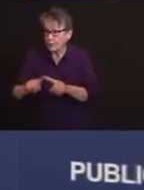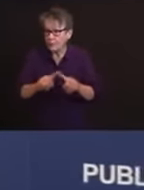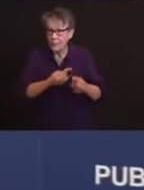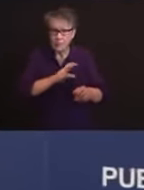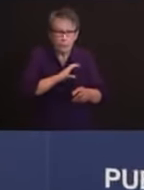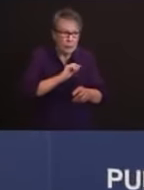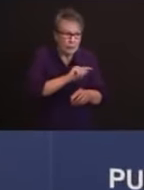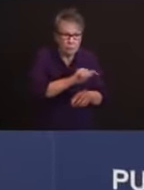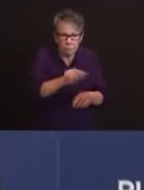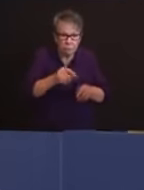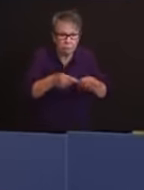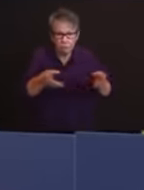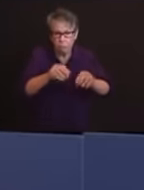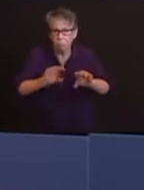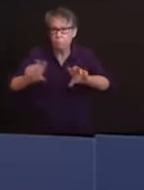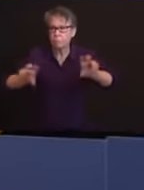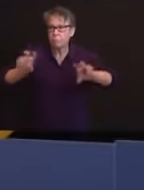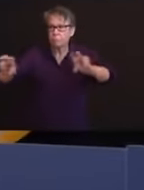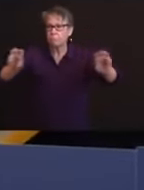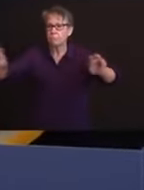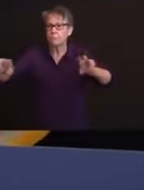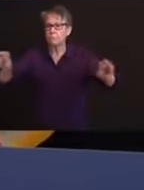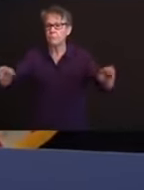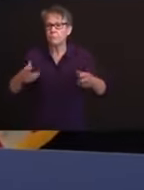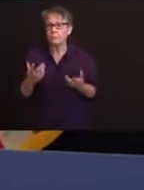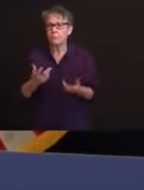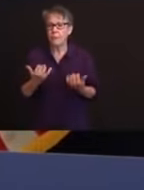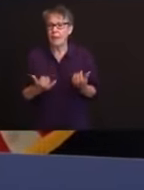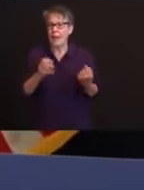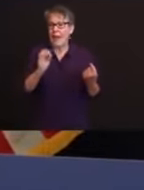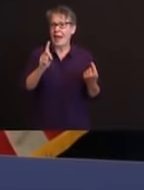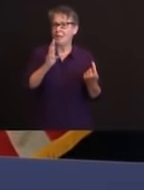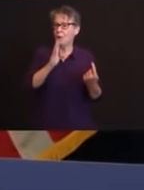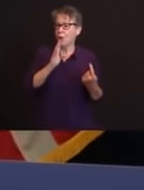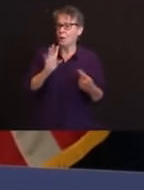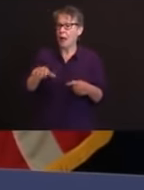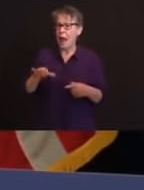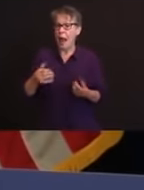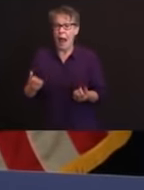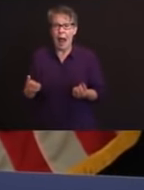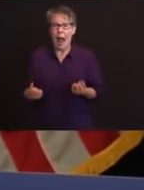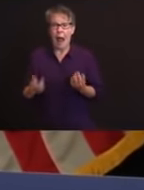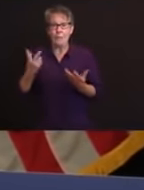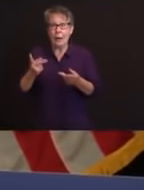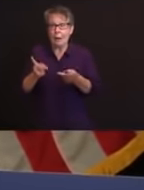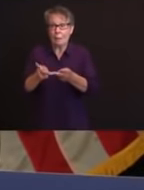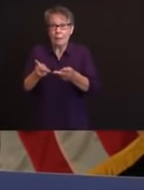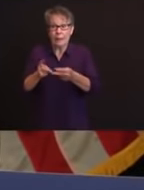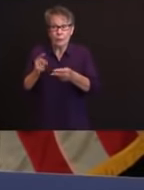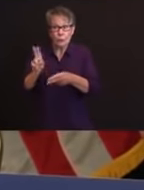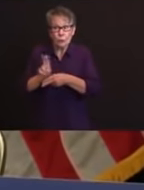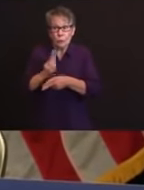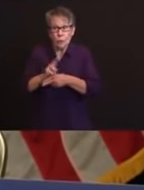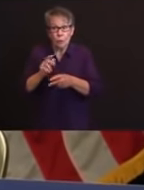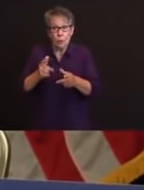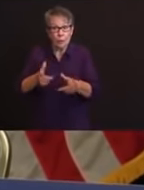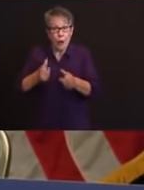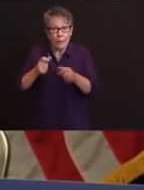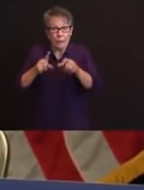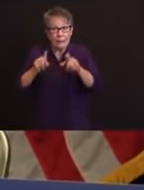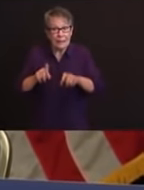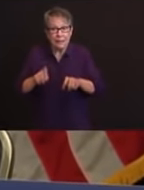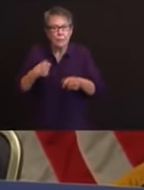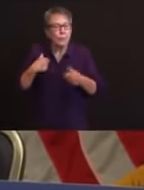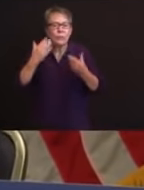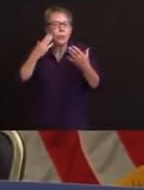We don't know for sure exactly how many rapid tests are being done or that are out there. We are getting reports from some rapid tests. We